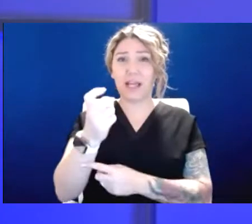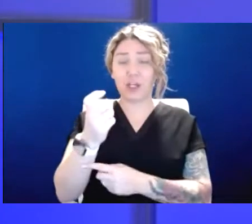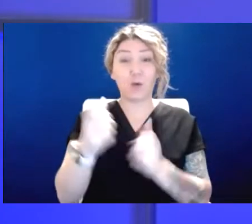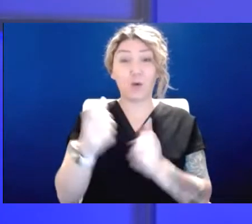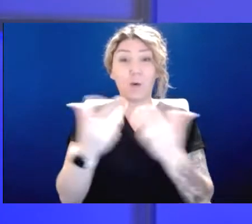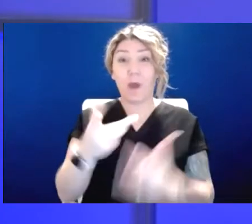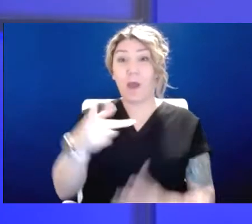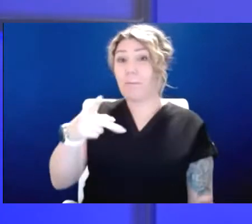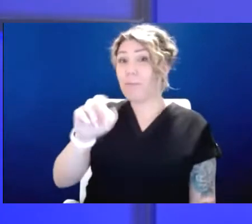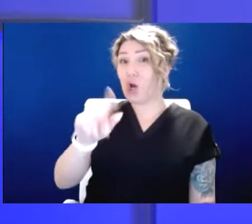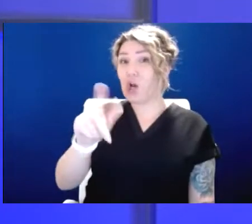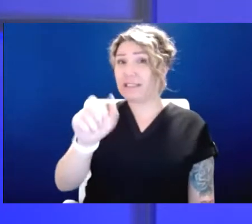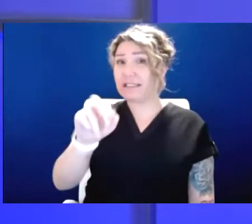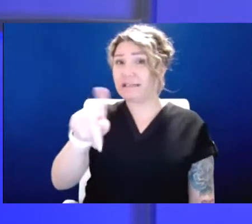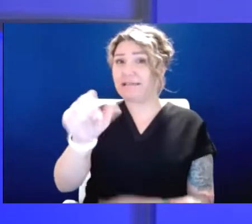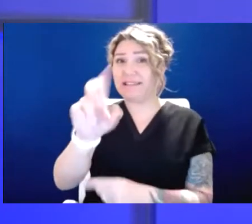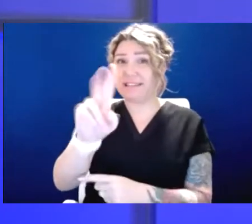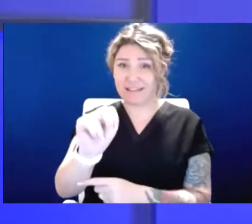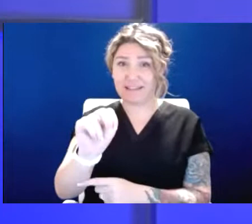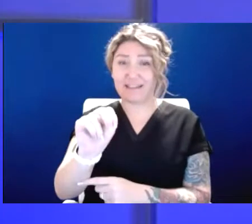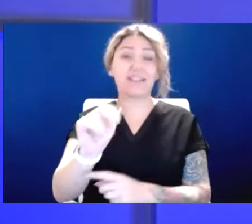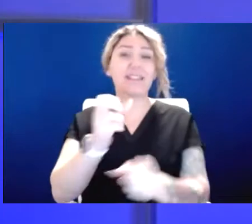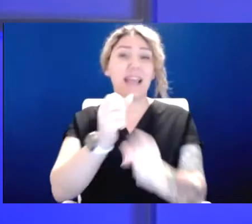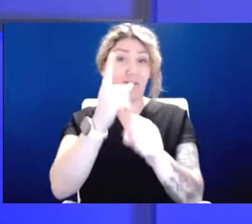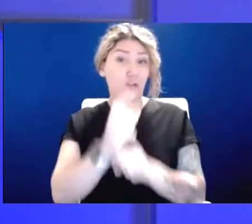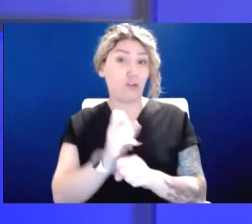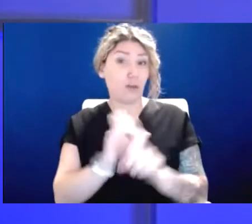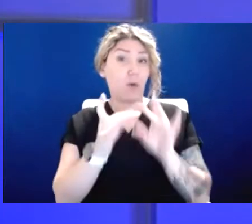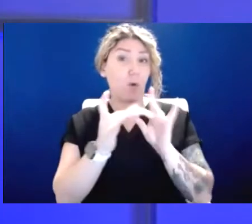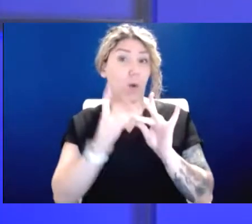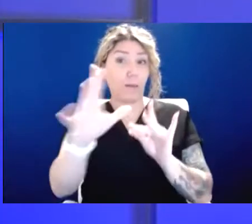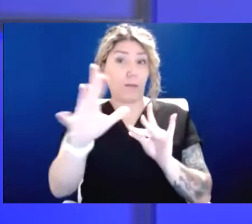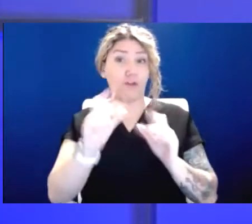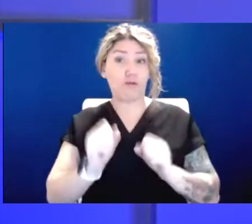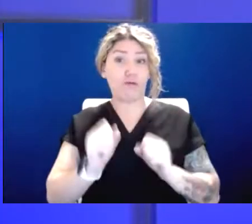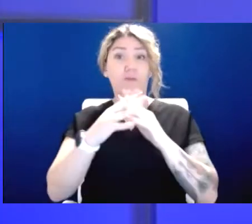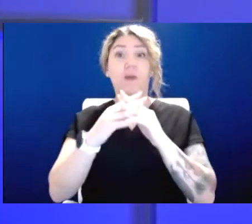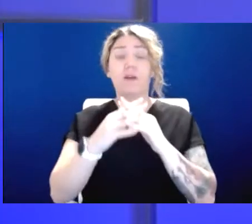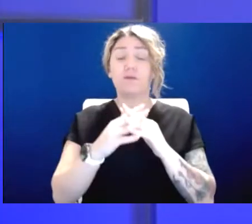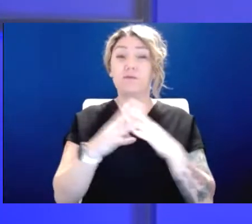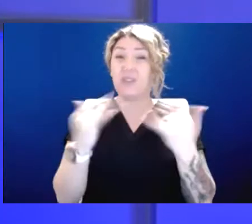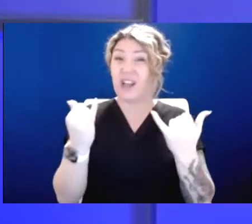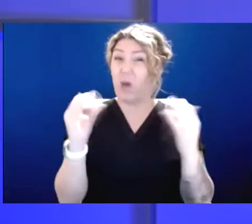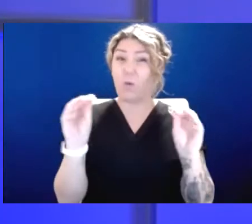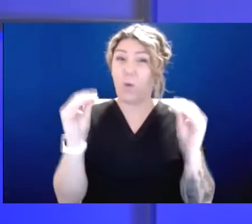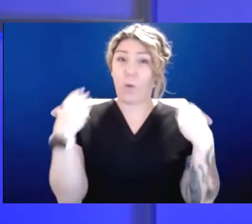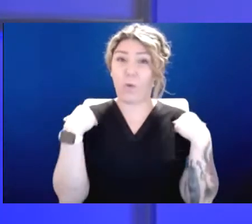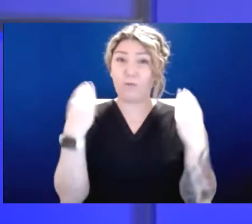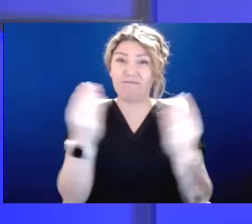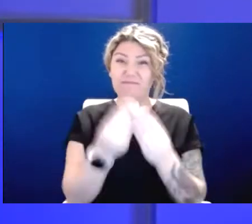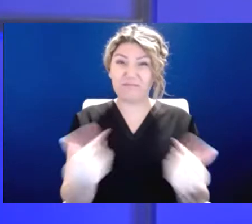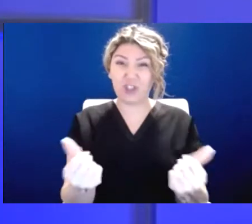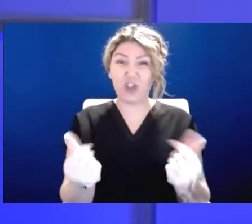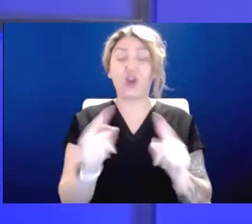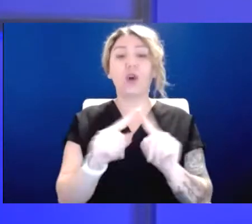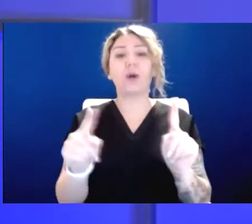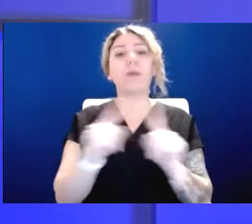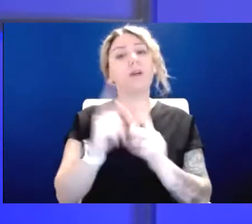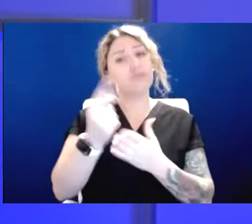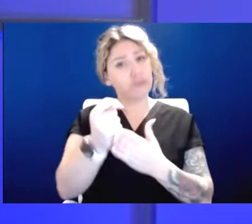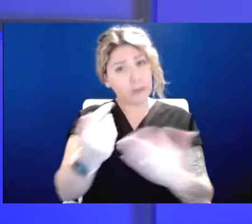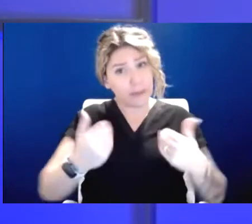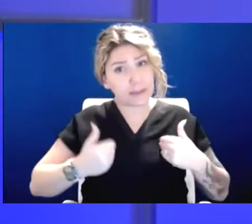is according to the Parkinson's Foundation. Right now, there is no cure for Parkinson's, but there are treatments for the symptoms. One of